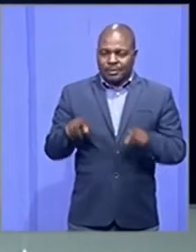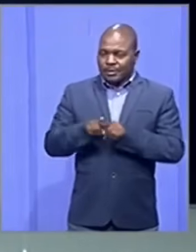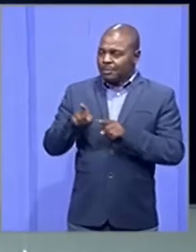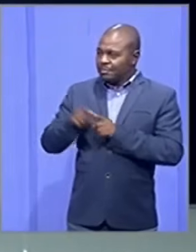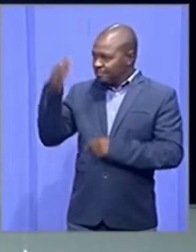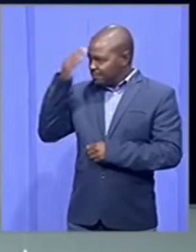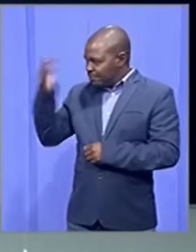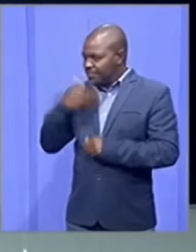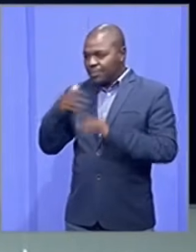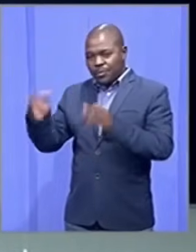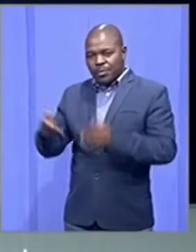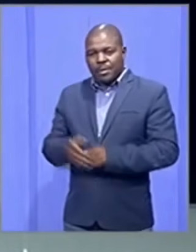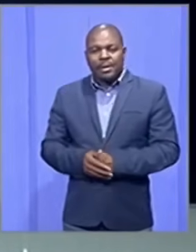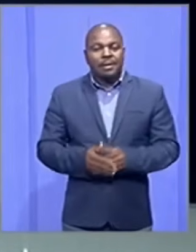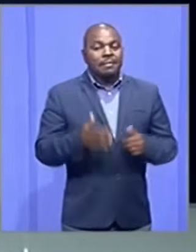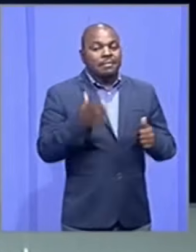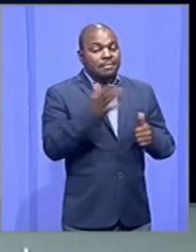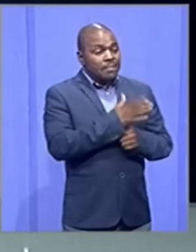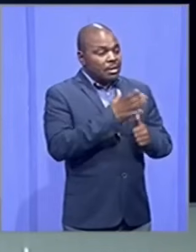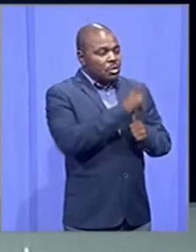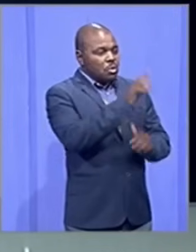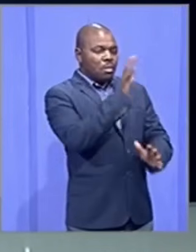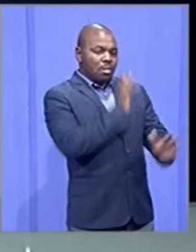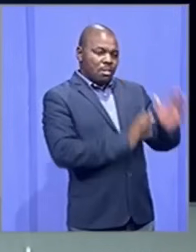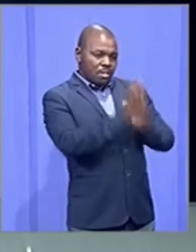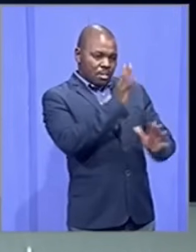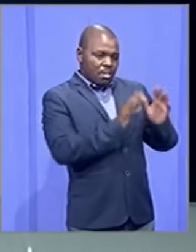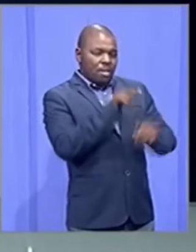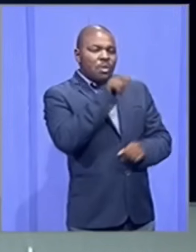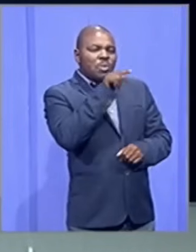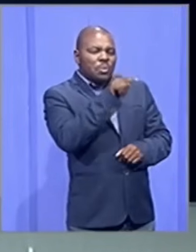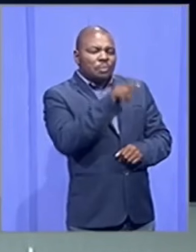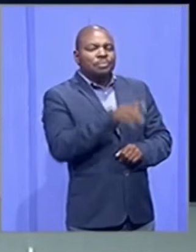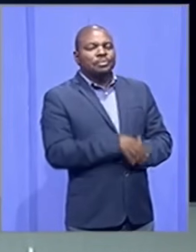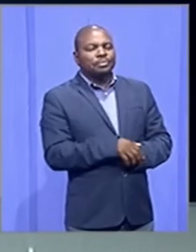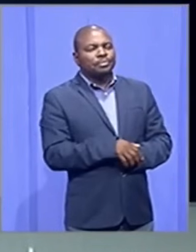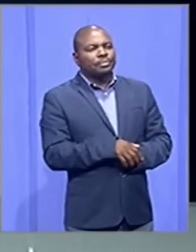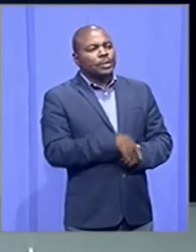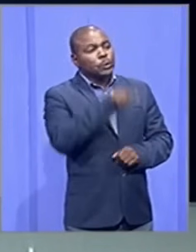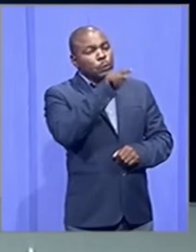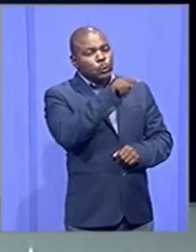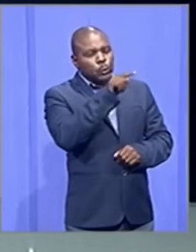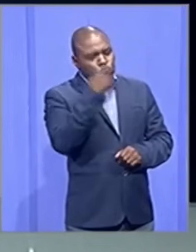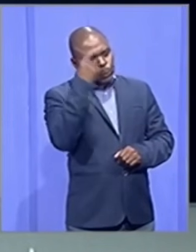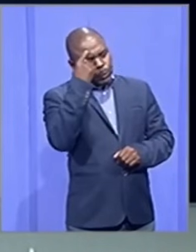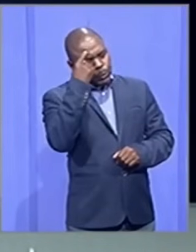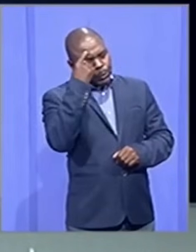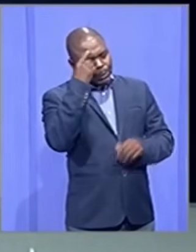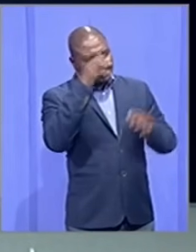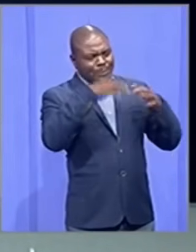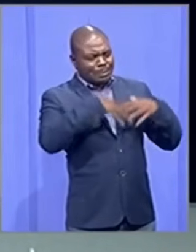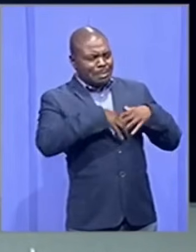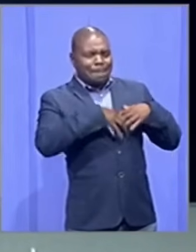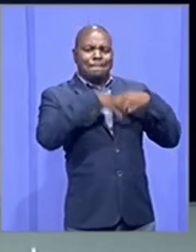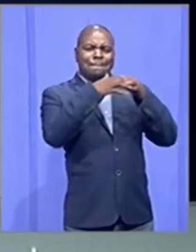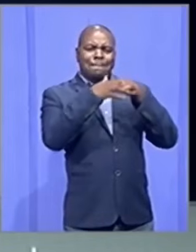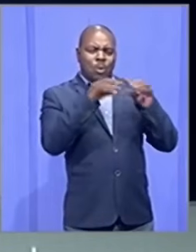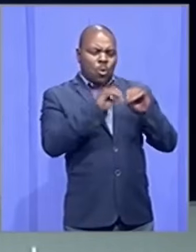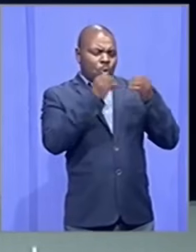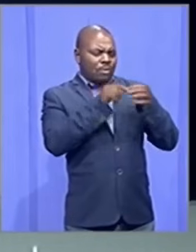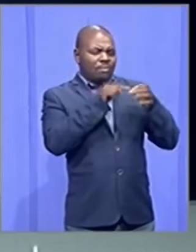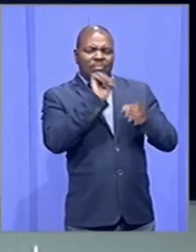bohilapeng. Mohlomong re ka qala puisano ya rona ka hore o re hlalosetse haholwanyane hore ebe ke eng se entseng kapa se ileng sa o susumetsa hore